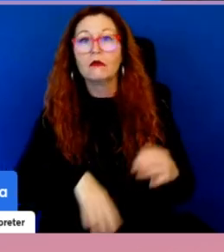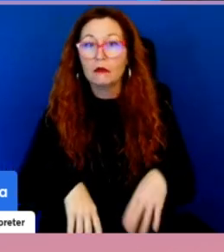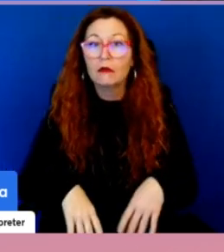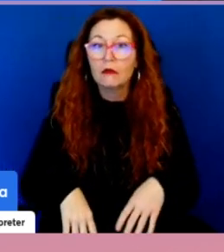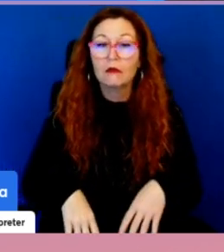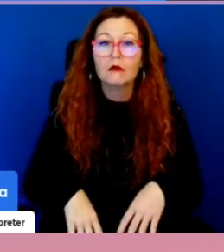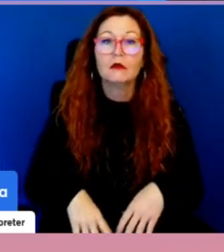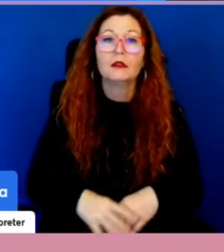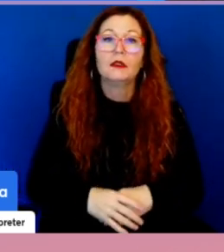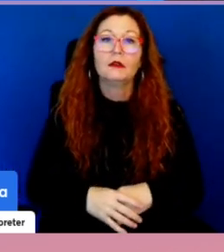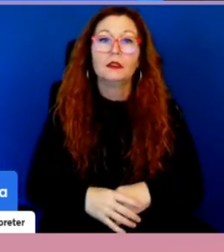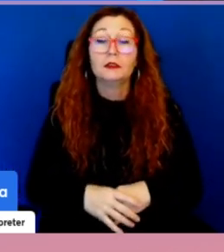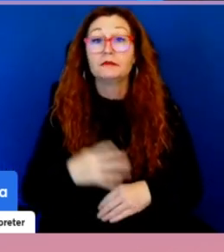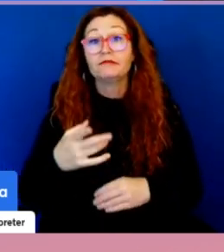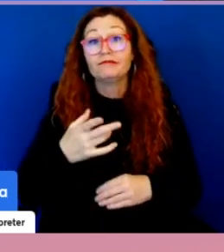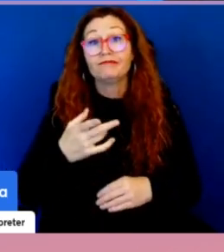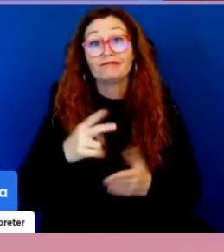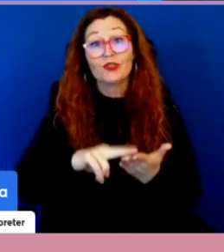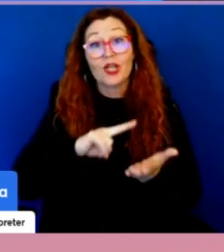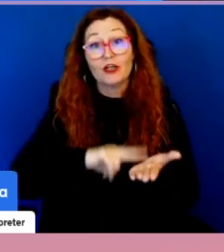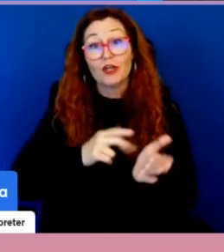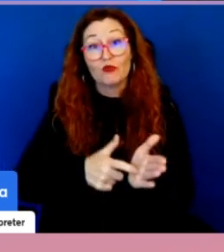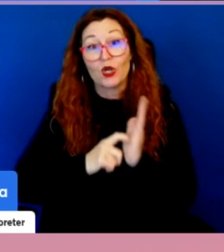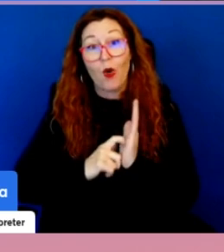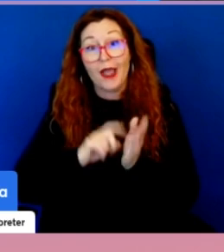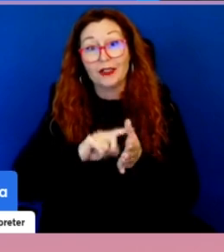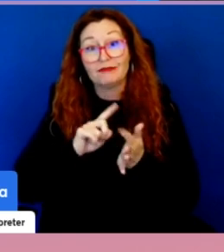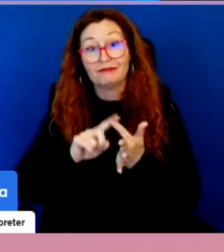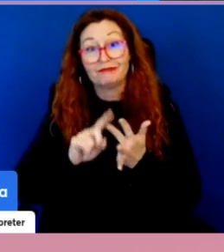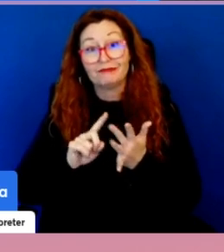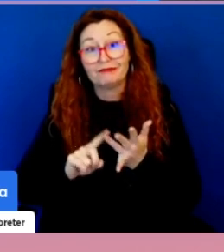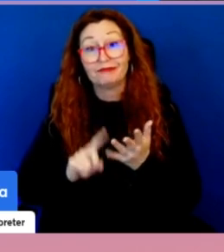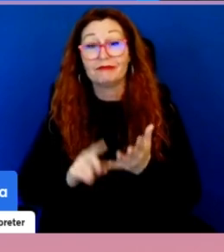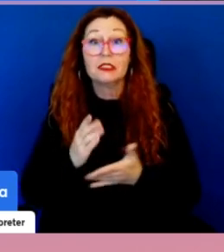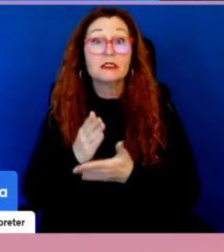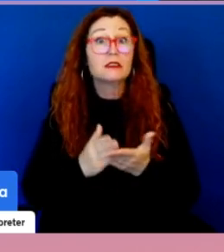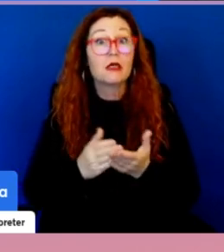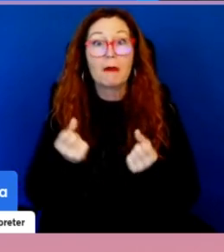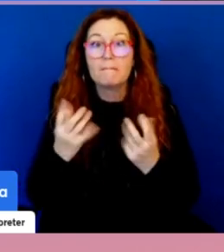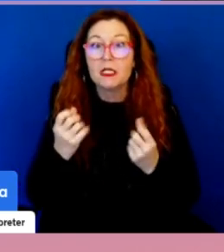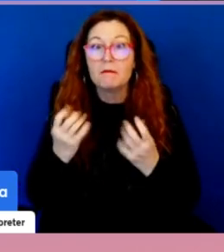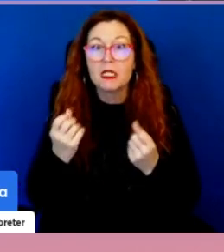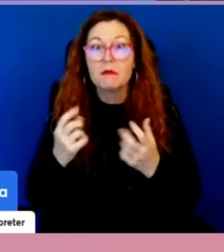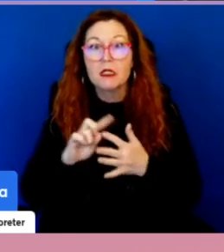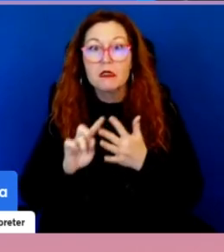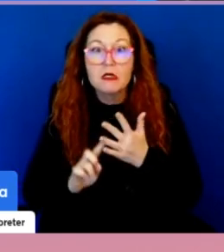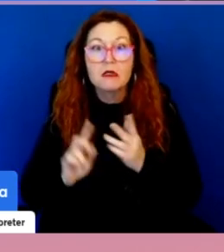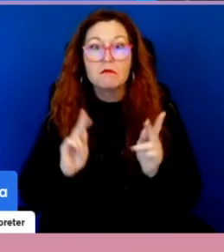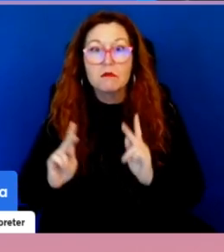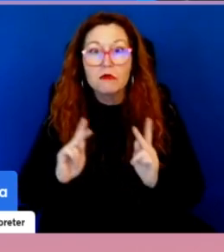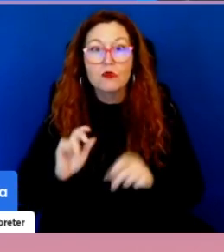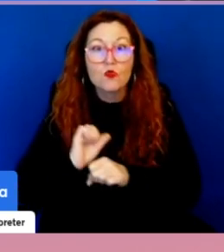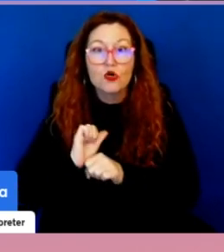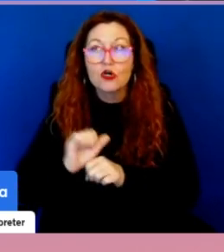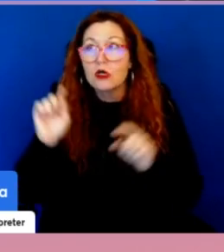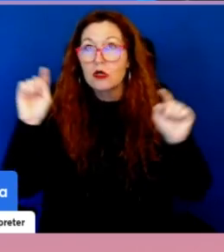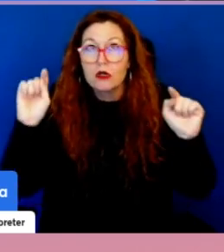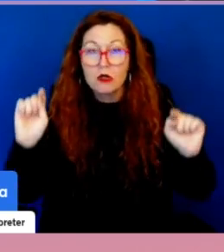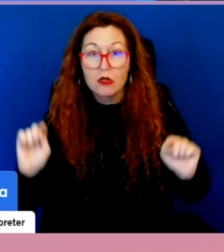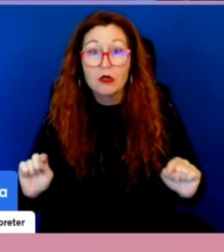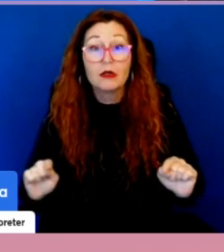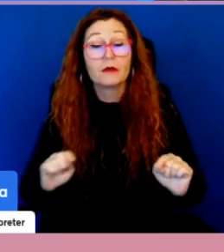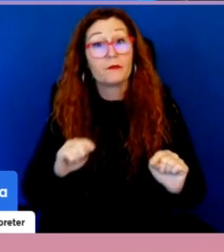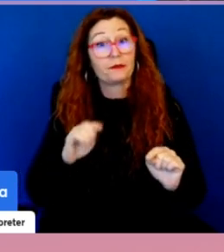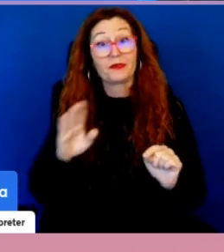Next one would be contractual obligation. Some of these firms might have many partners. They might actually have a contract that says you will be SOC